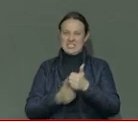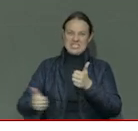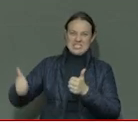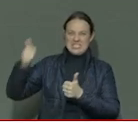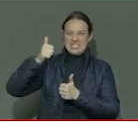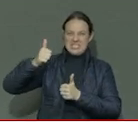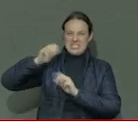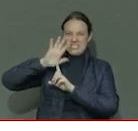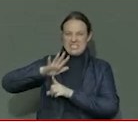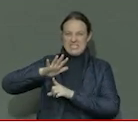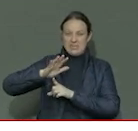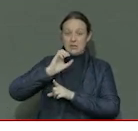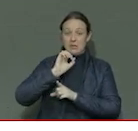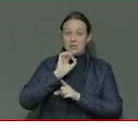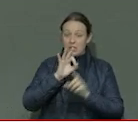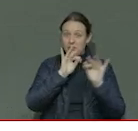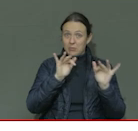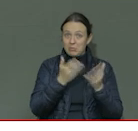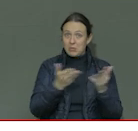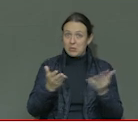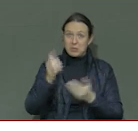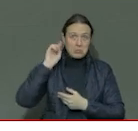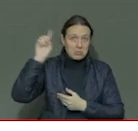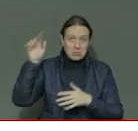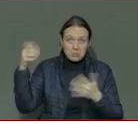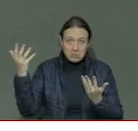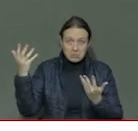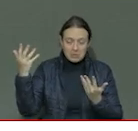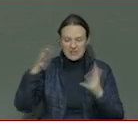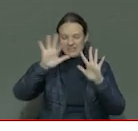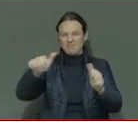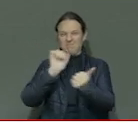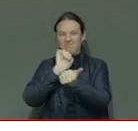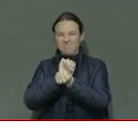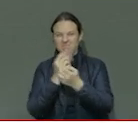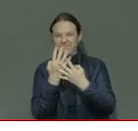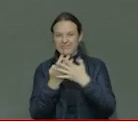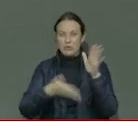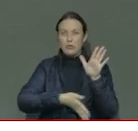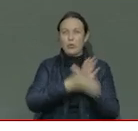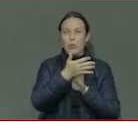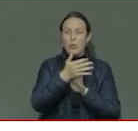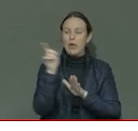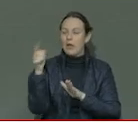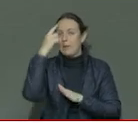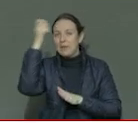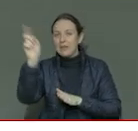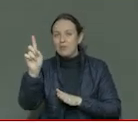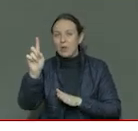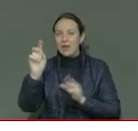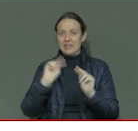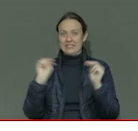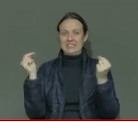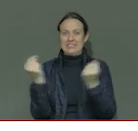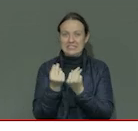who opposed her, they were imprisoned, and she believed in nationalizing. Now, what does nationalizing